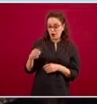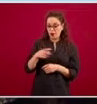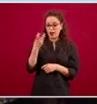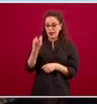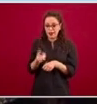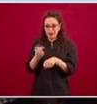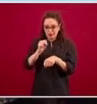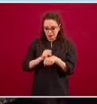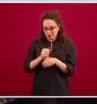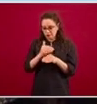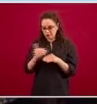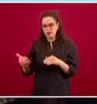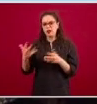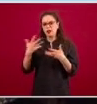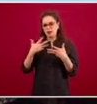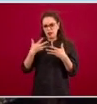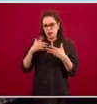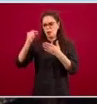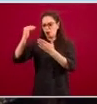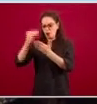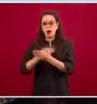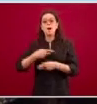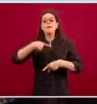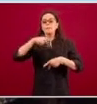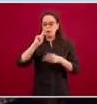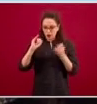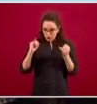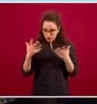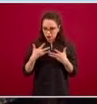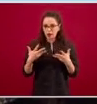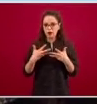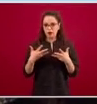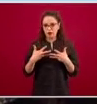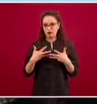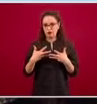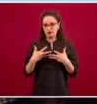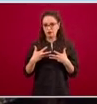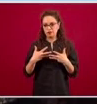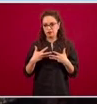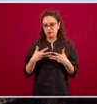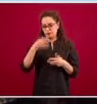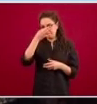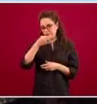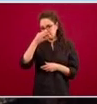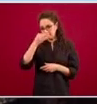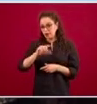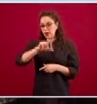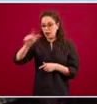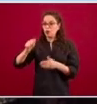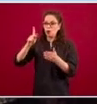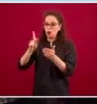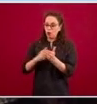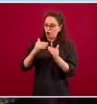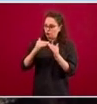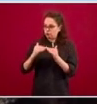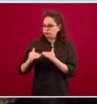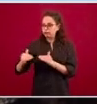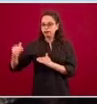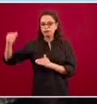summer, we have less cases, but we have colds in July. And